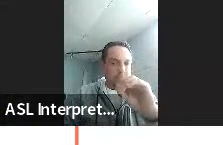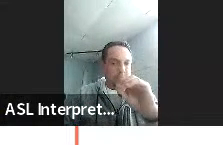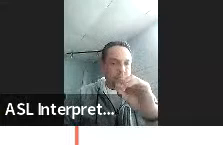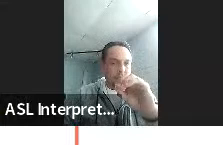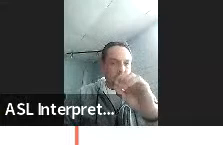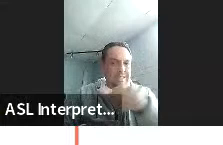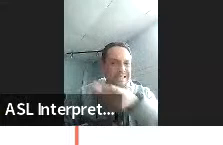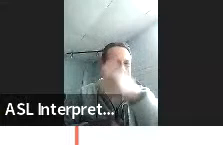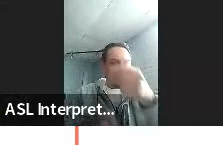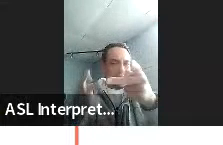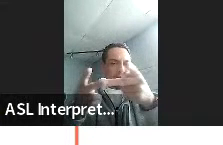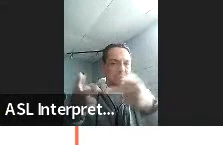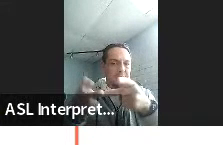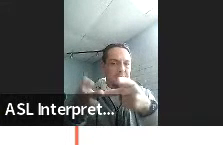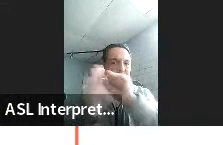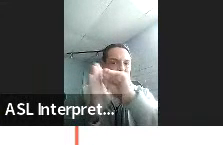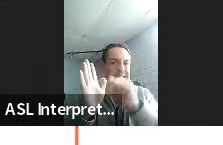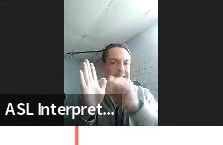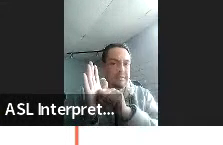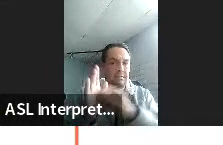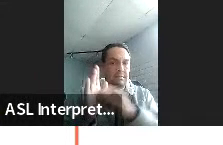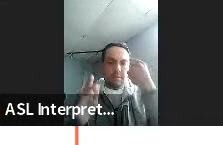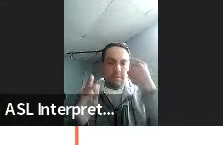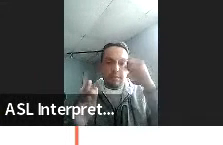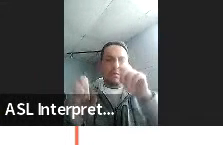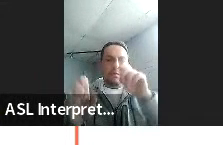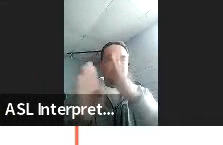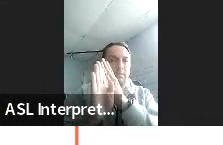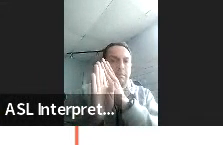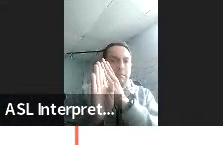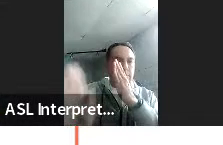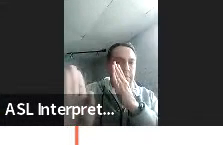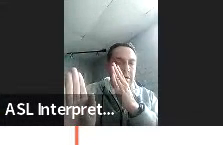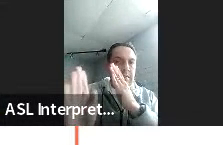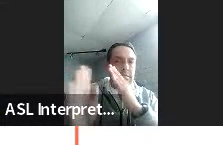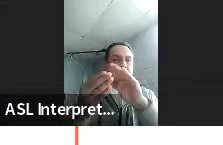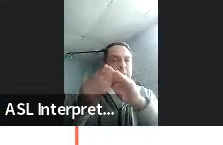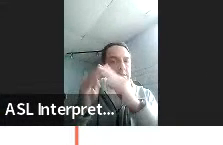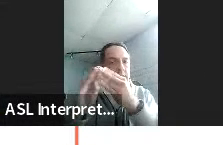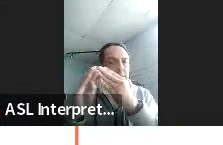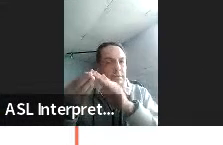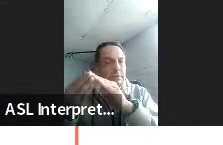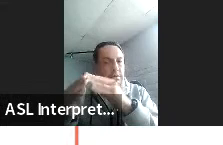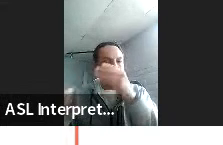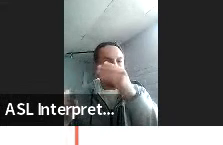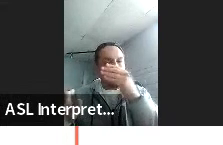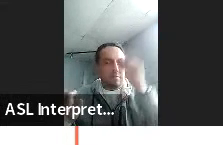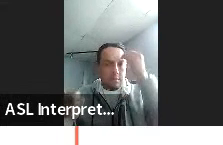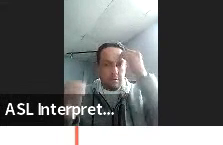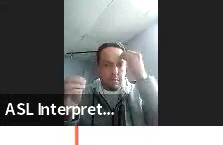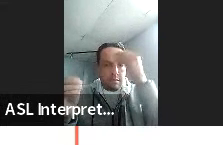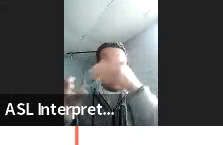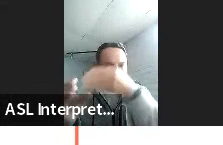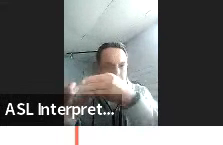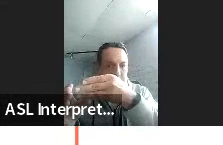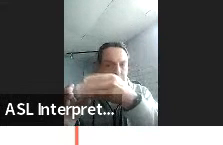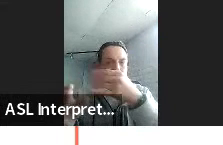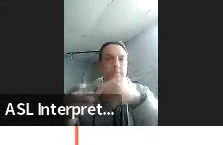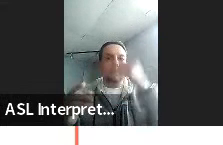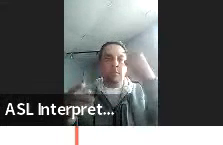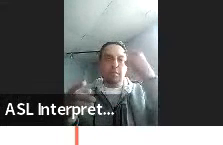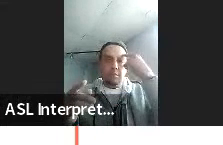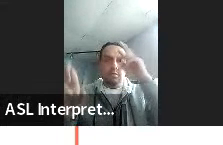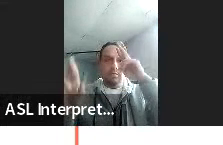public process involves robust community input. And so I would just refer to the state in their process in